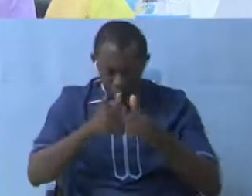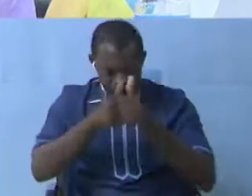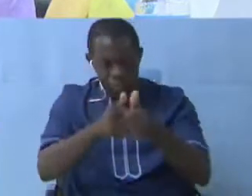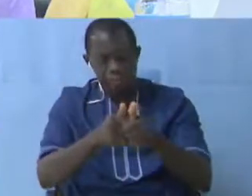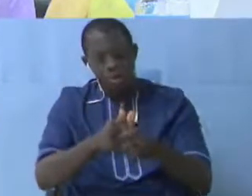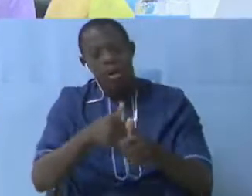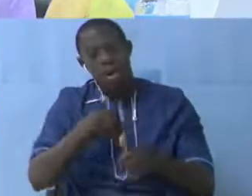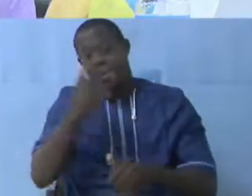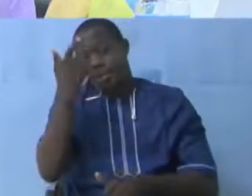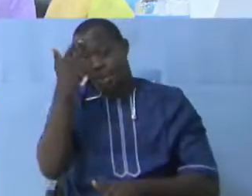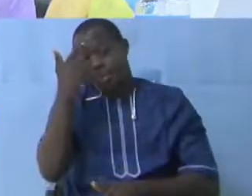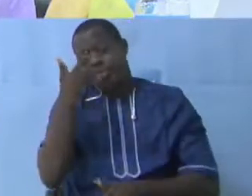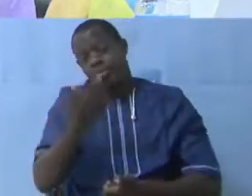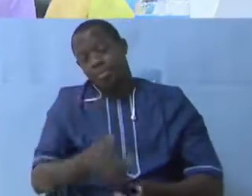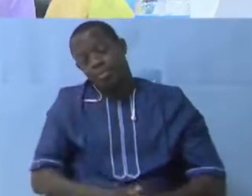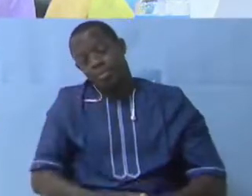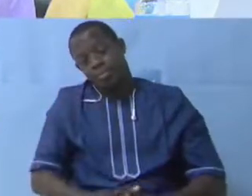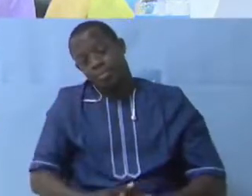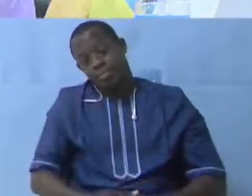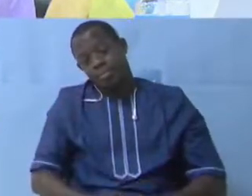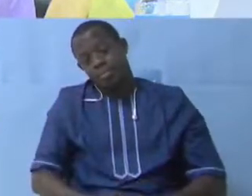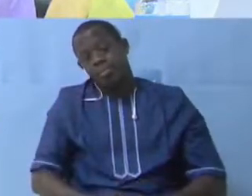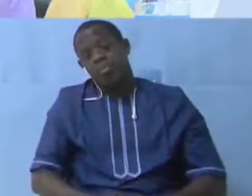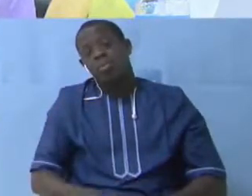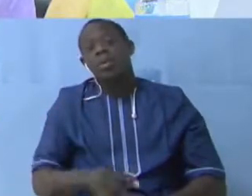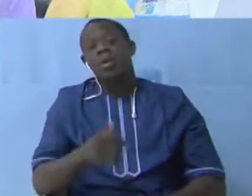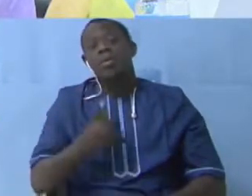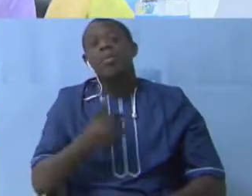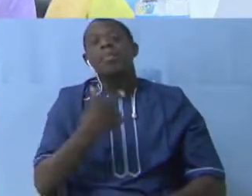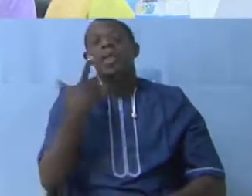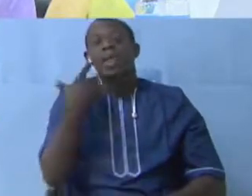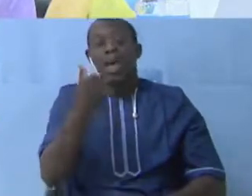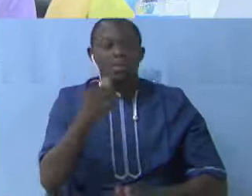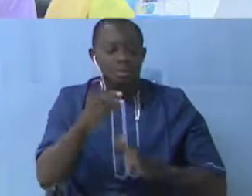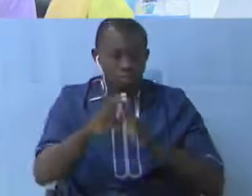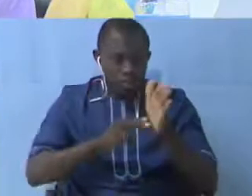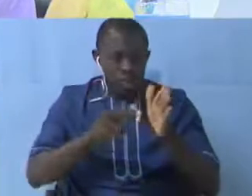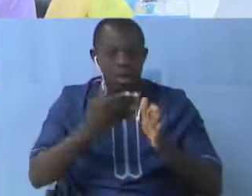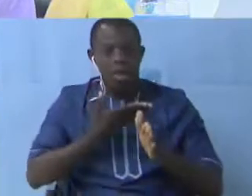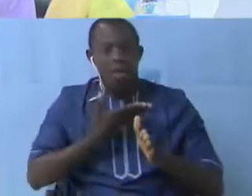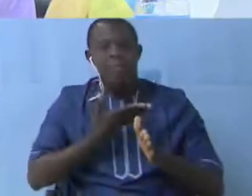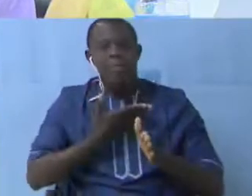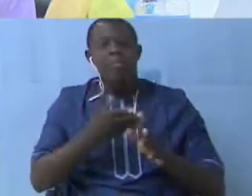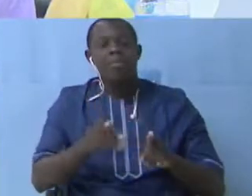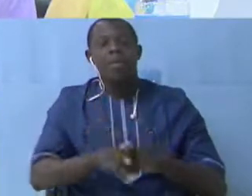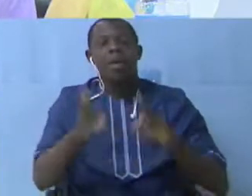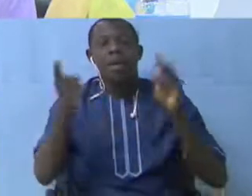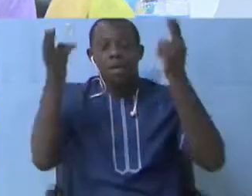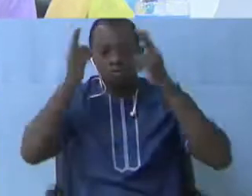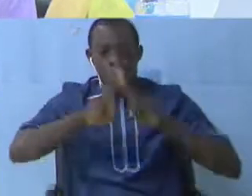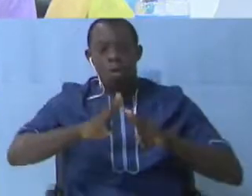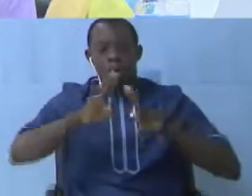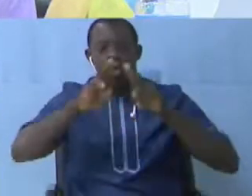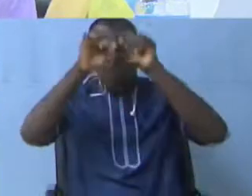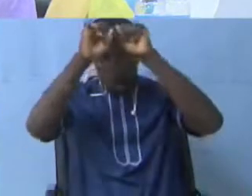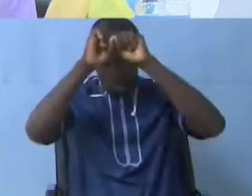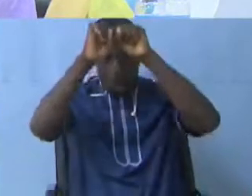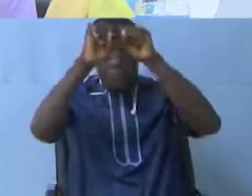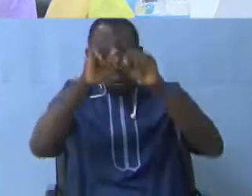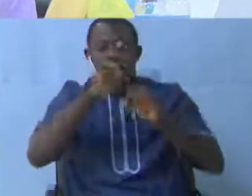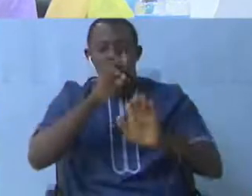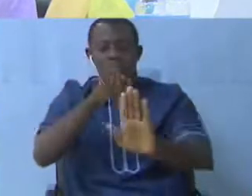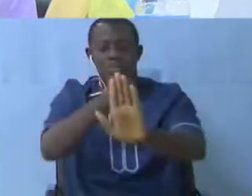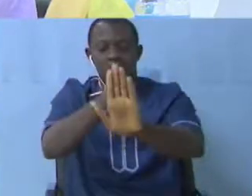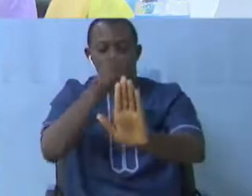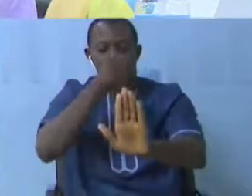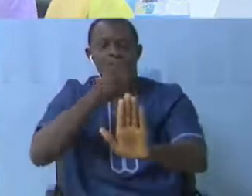ak suñ sago ci lépp loo xam ne ñu ngi koy def. I prefer to have a legal regime that will protect my freedom so that when I'm in trouble,